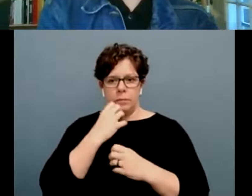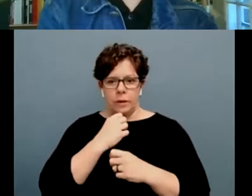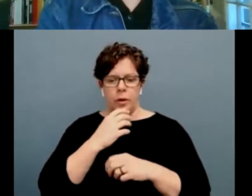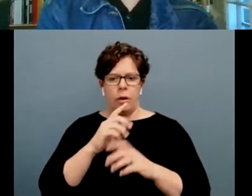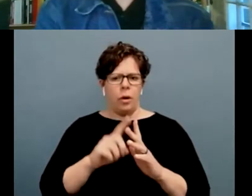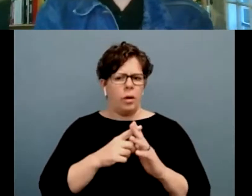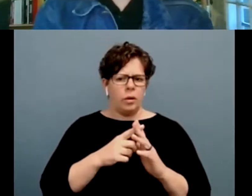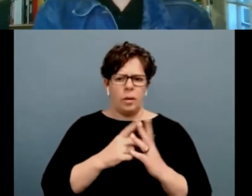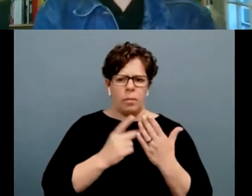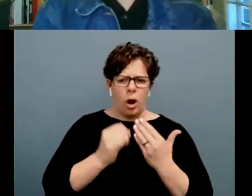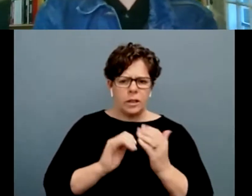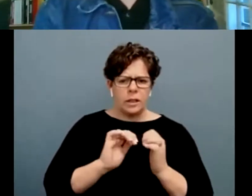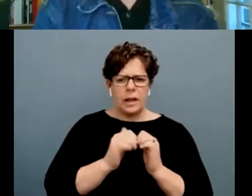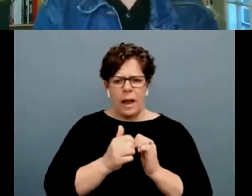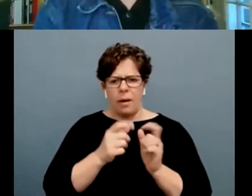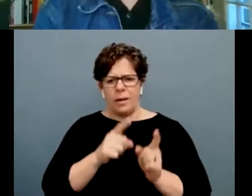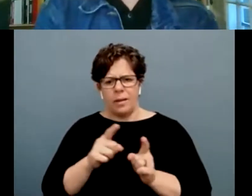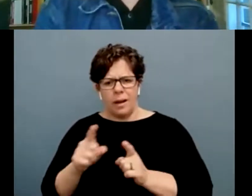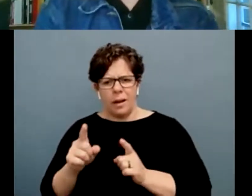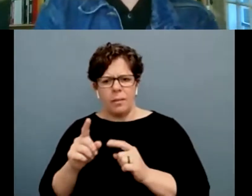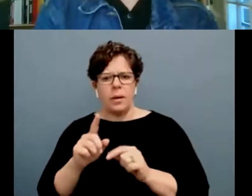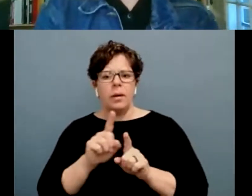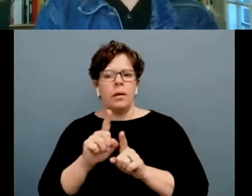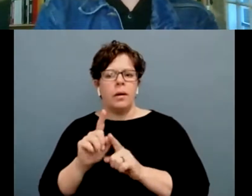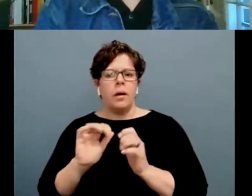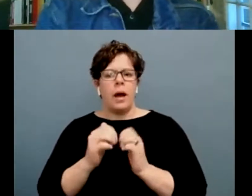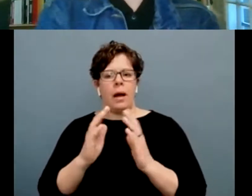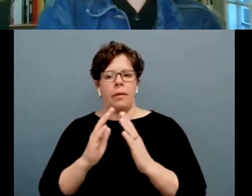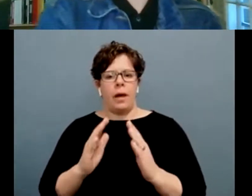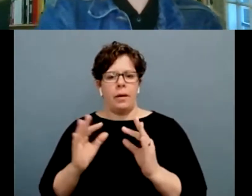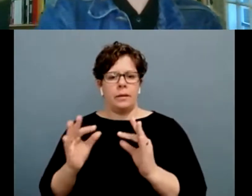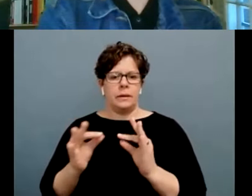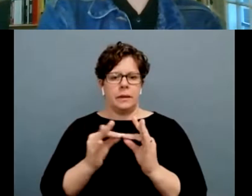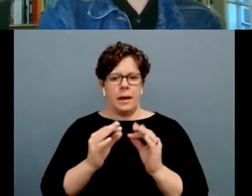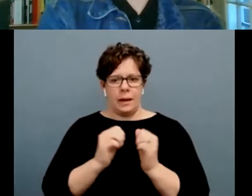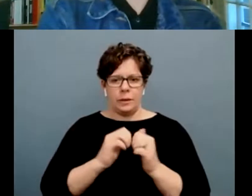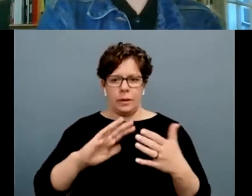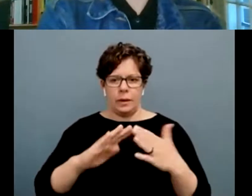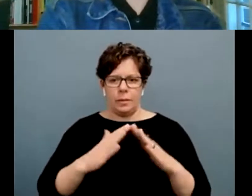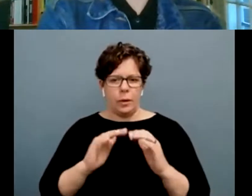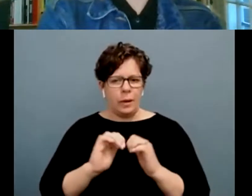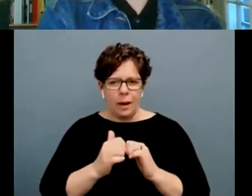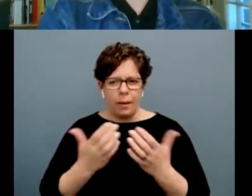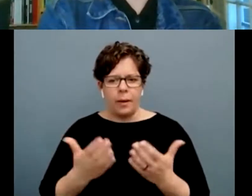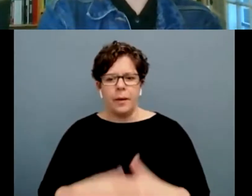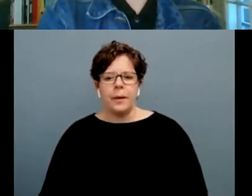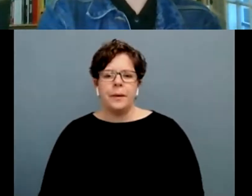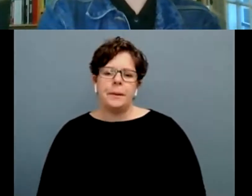project and how this came into being, as well as how the house connects with its community?